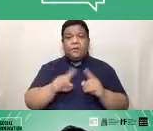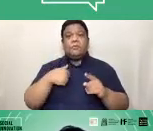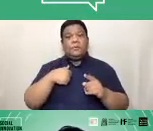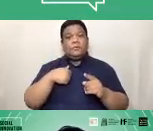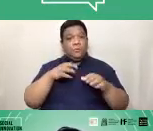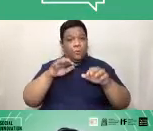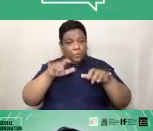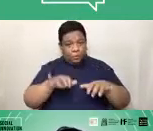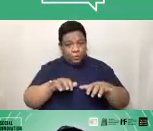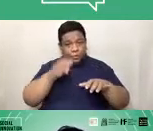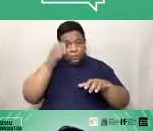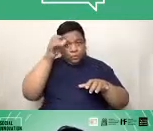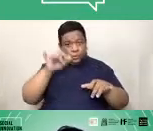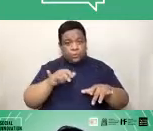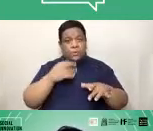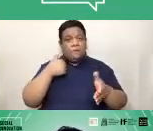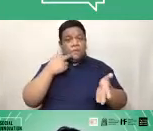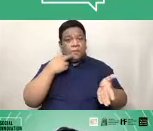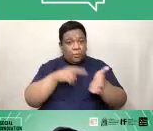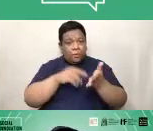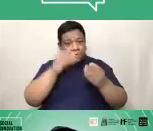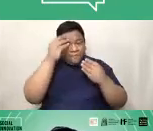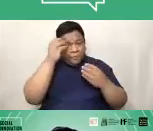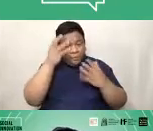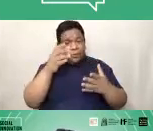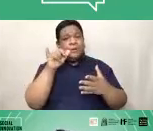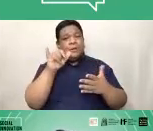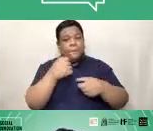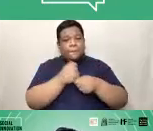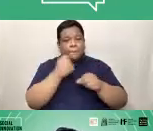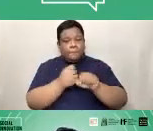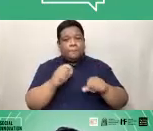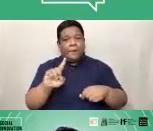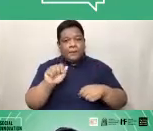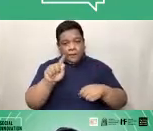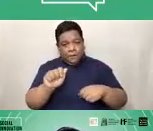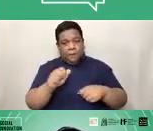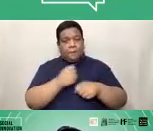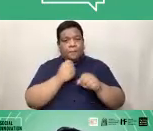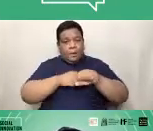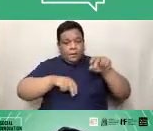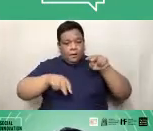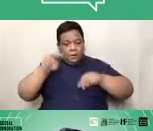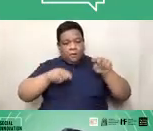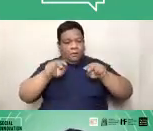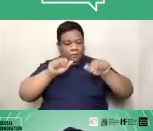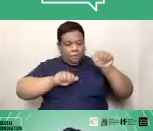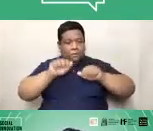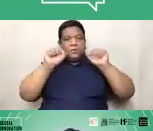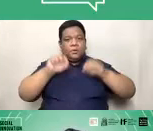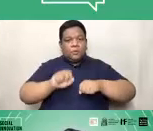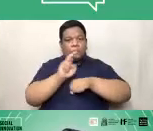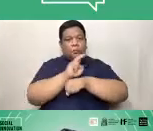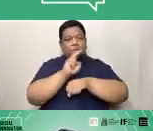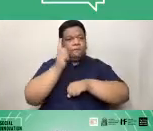or a machine reports the information, that makes the data, that makes the analysis usable by humans, usable for other